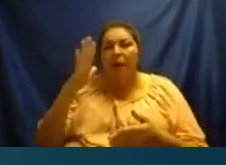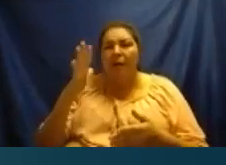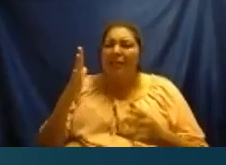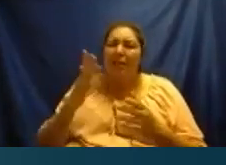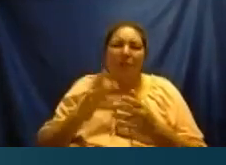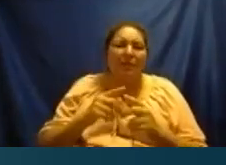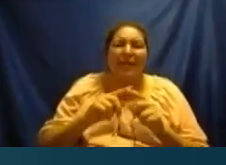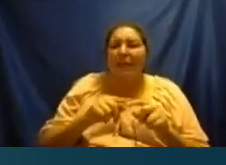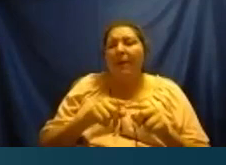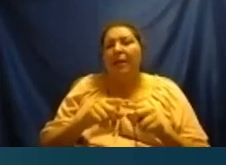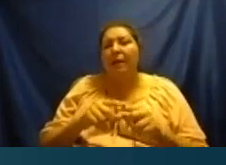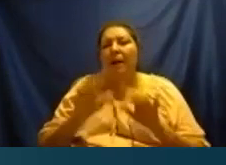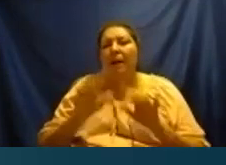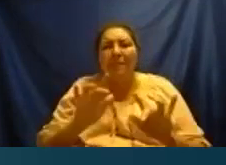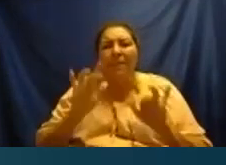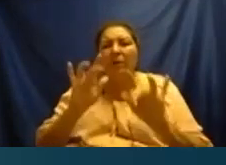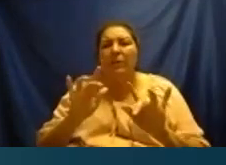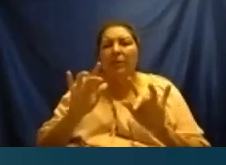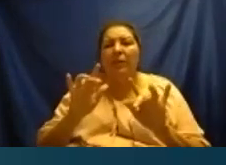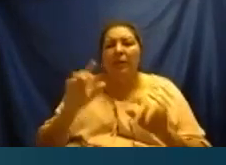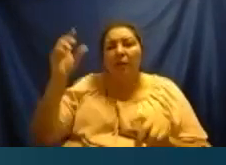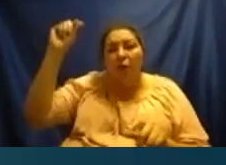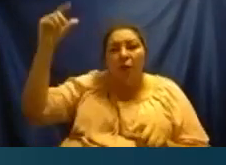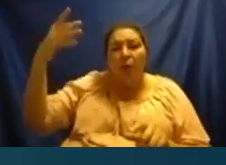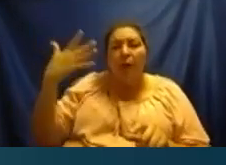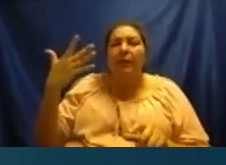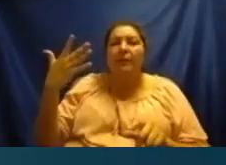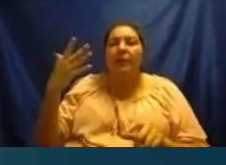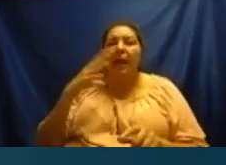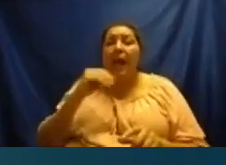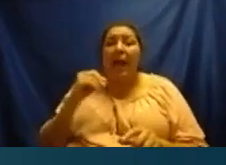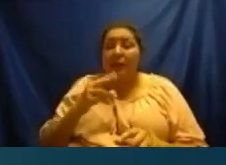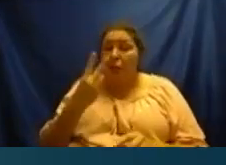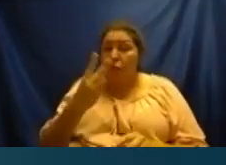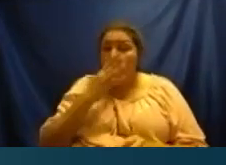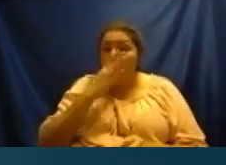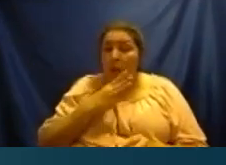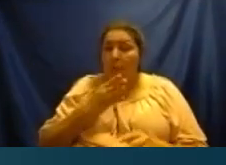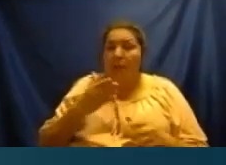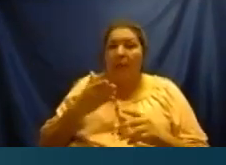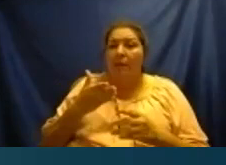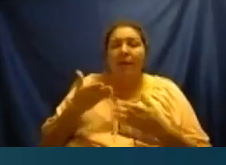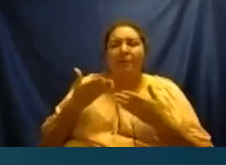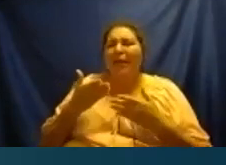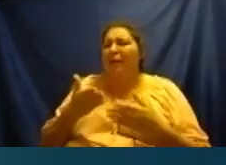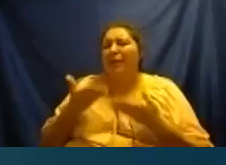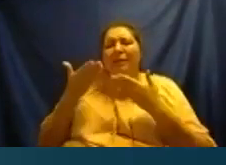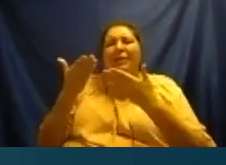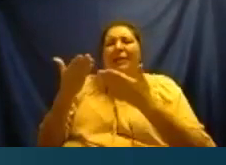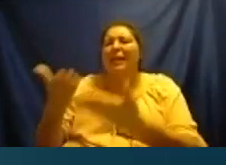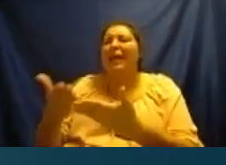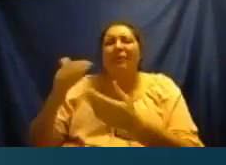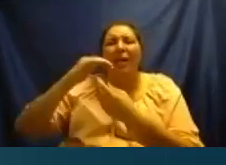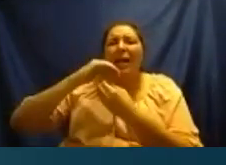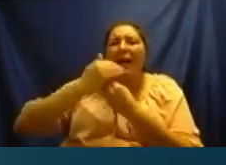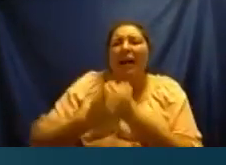grace, and these 2 women showered grace on Naomi when they could have equally